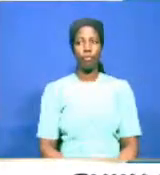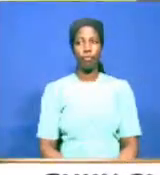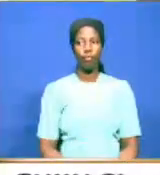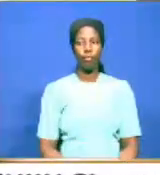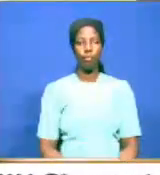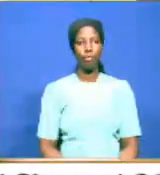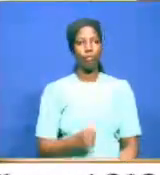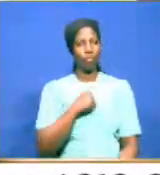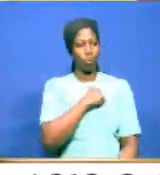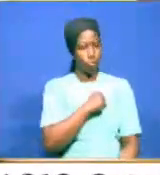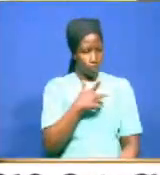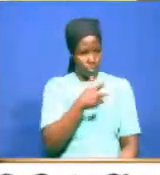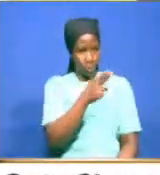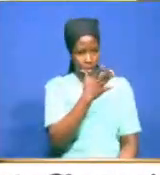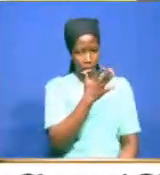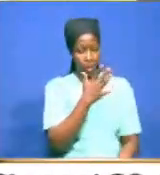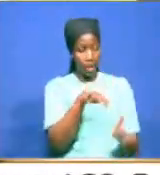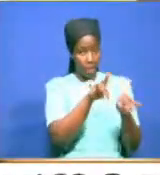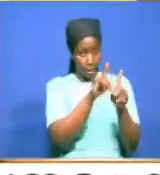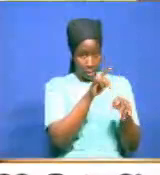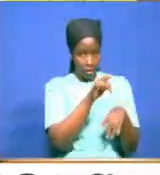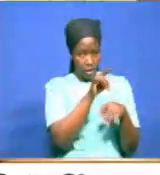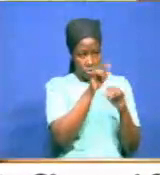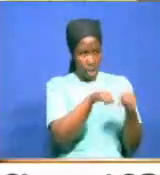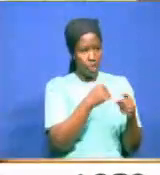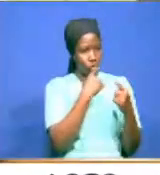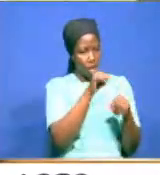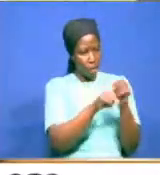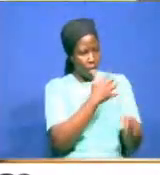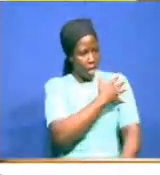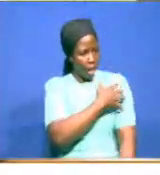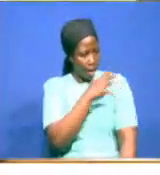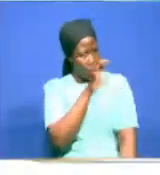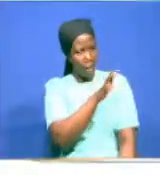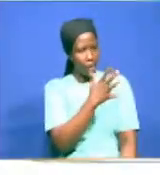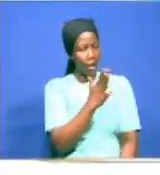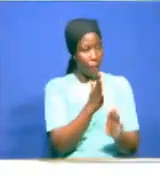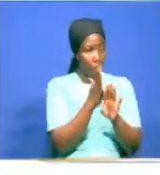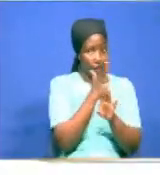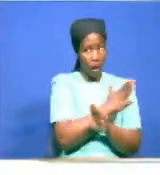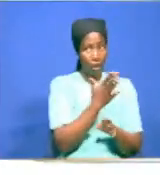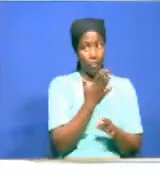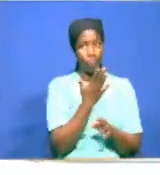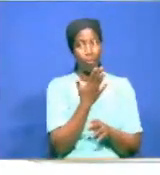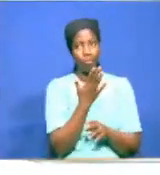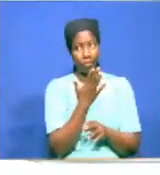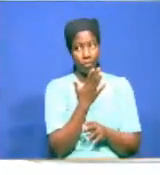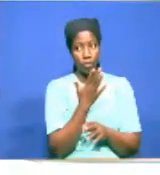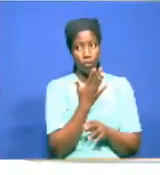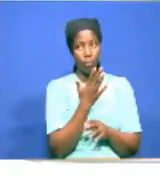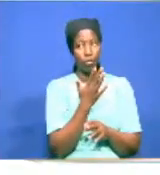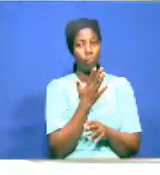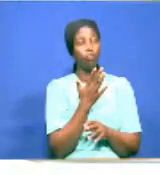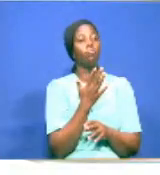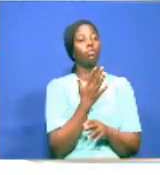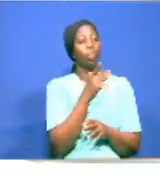Sorry to cut you, but on the same, you can touch perhaps on the empowerment. What they need. Earlier we had been on a short break, and